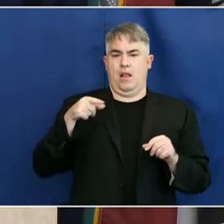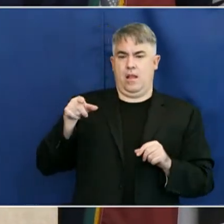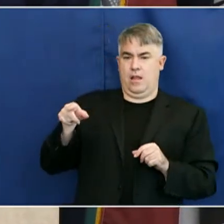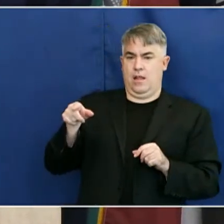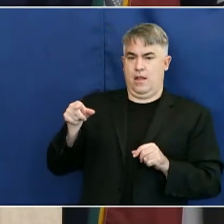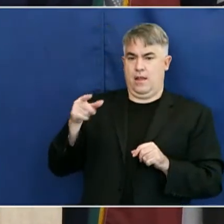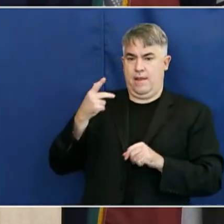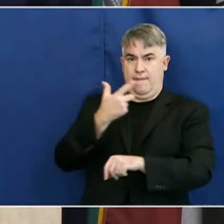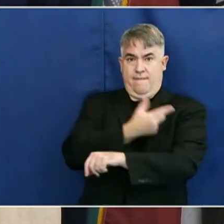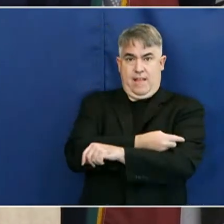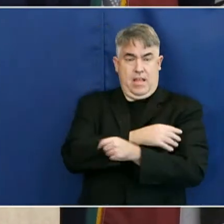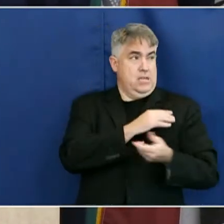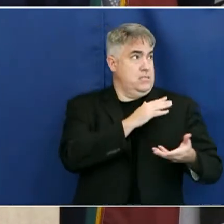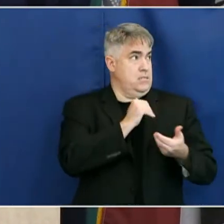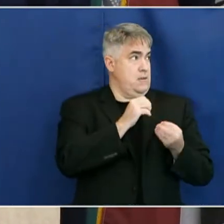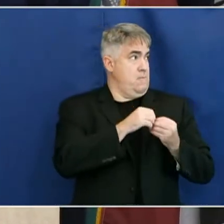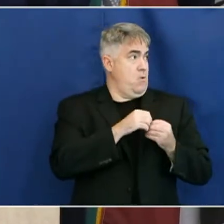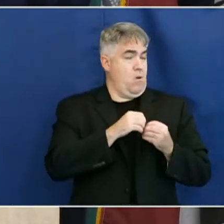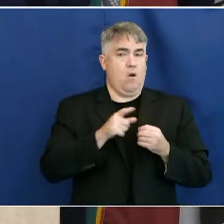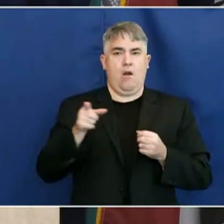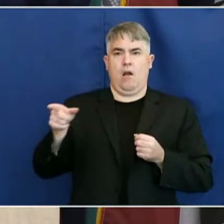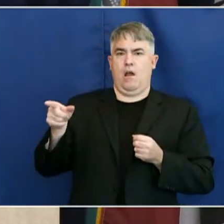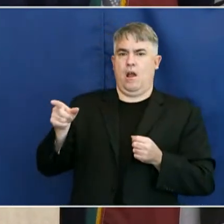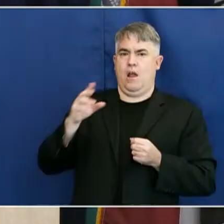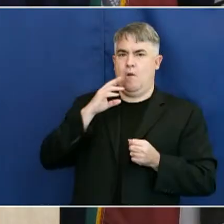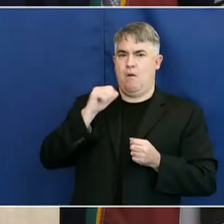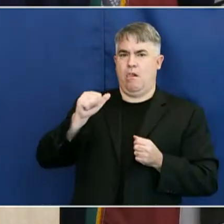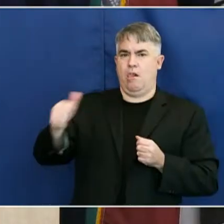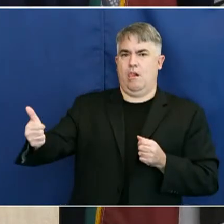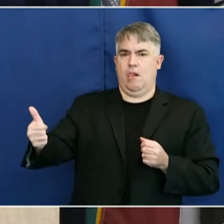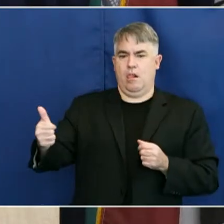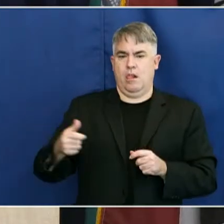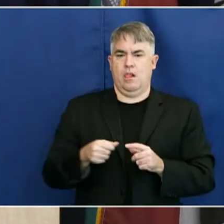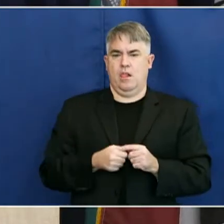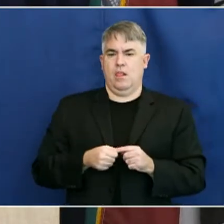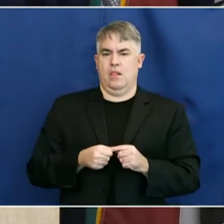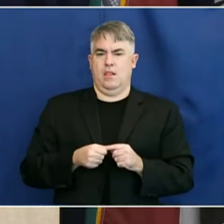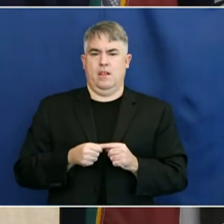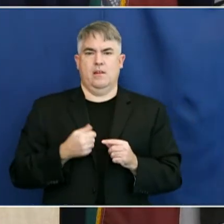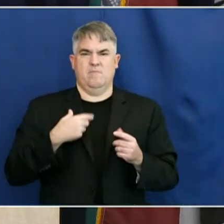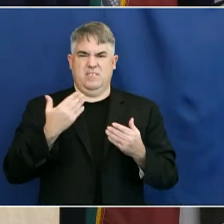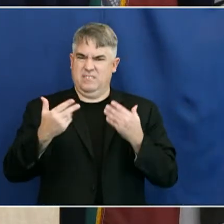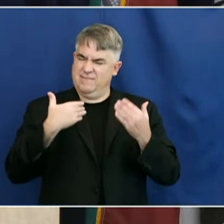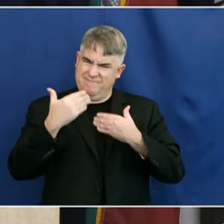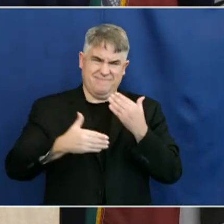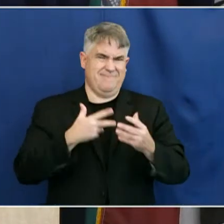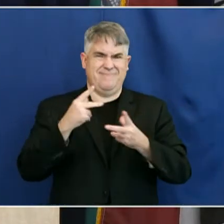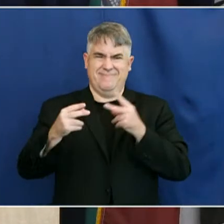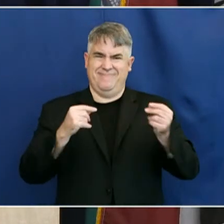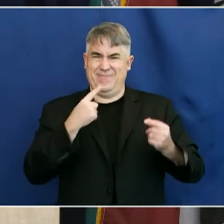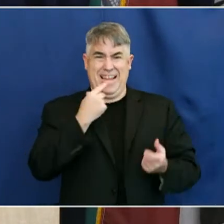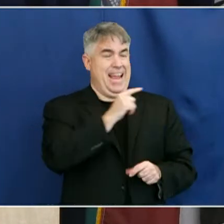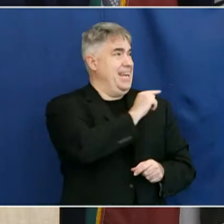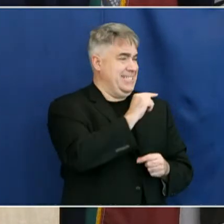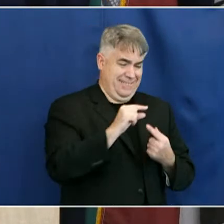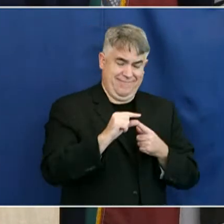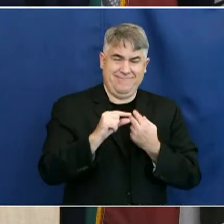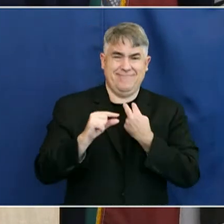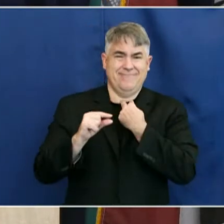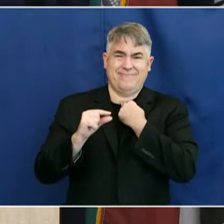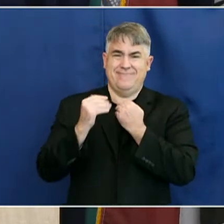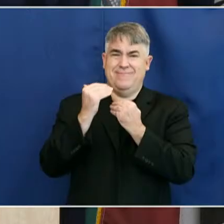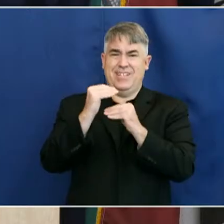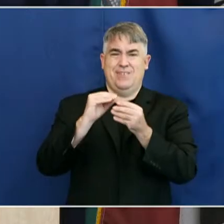be, but we are making arrangements and preparations to be able to administer those. We do think at some point here, it's got to happen soon,